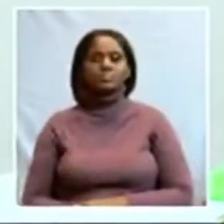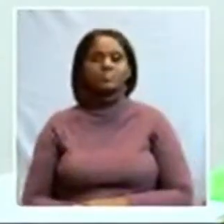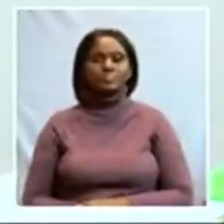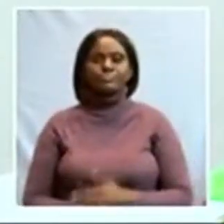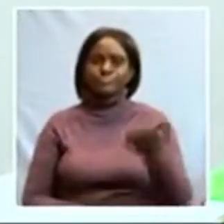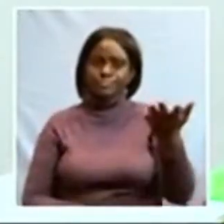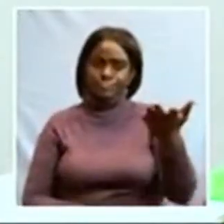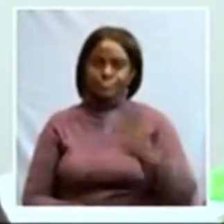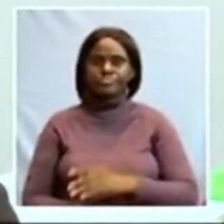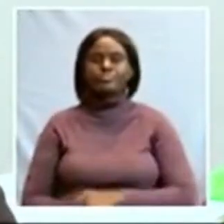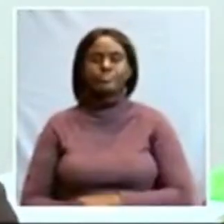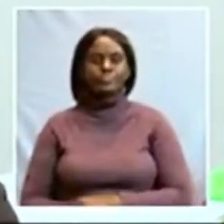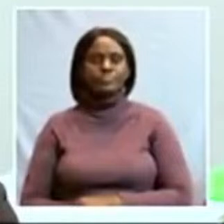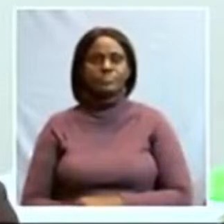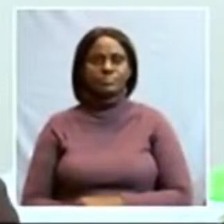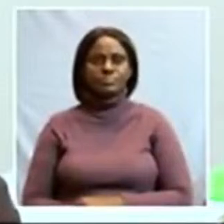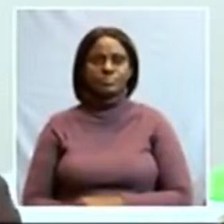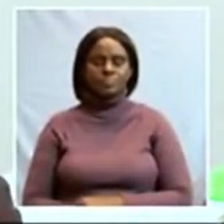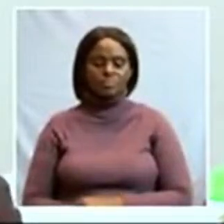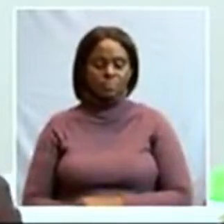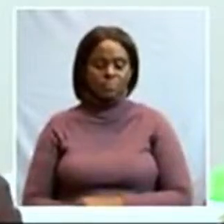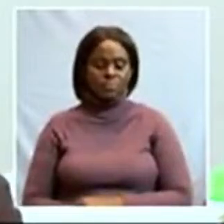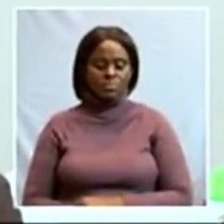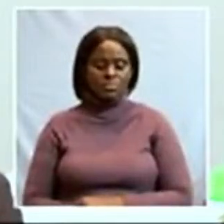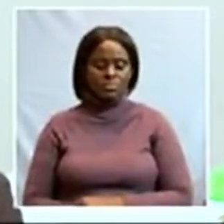Respond to the Honorable.